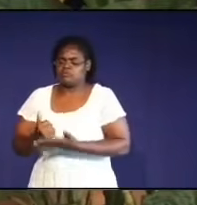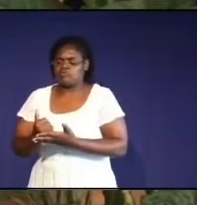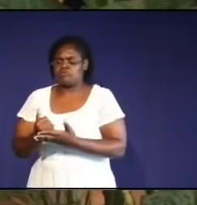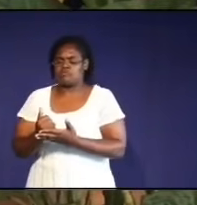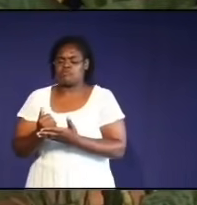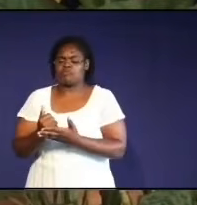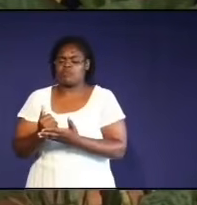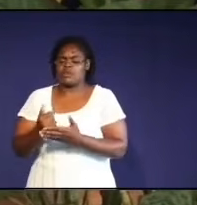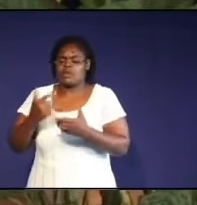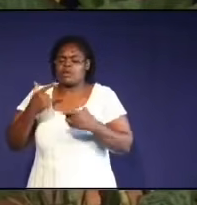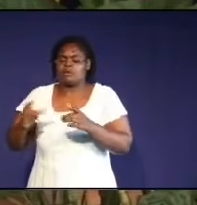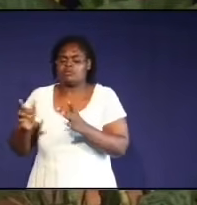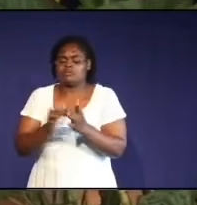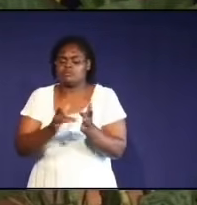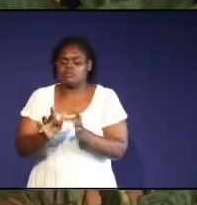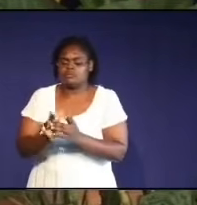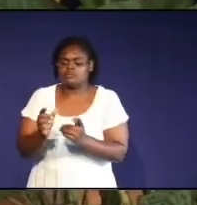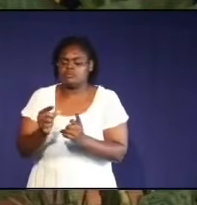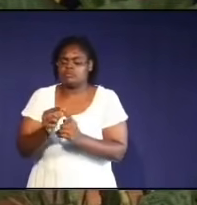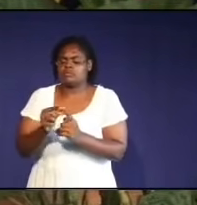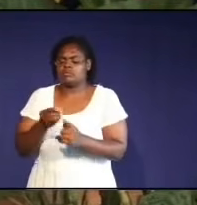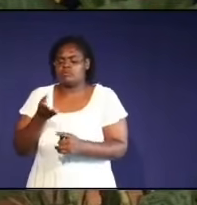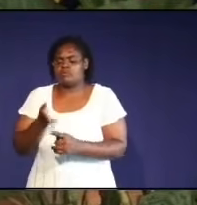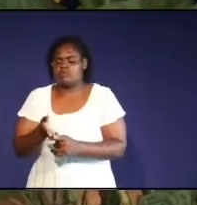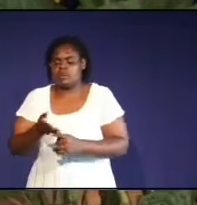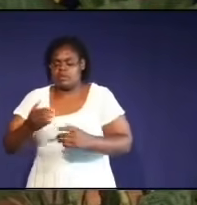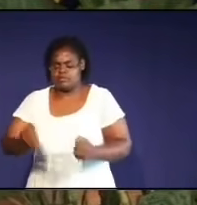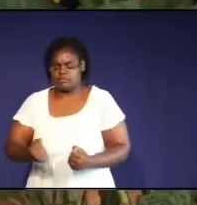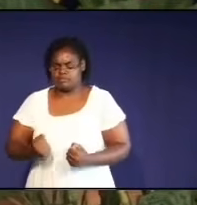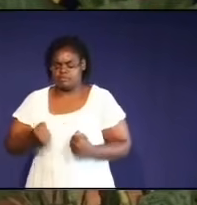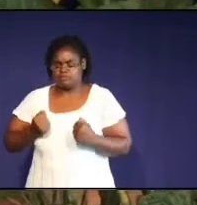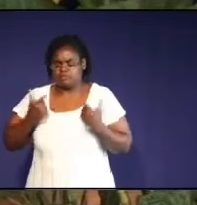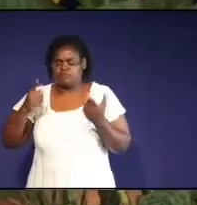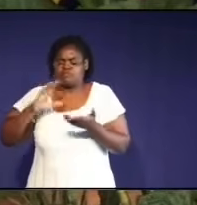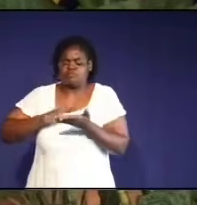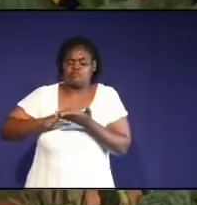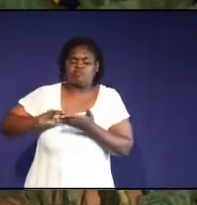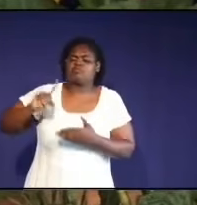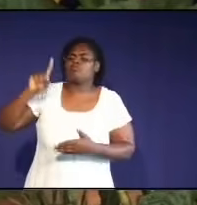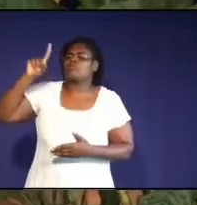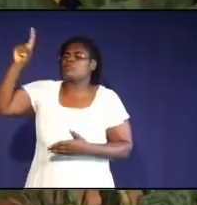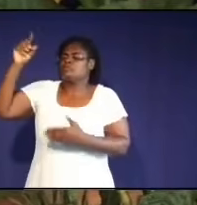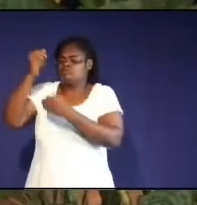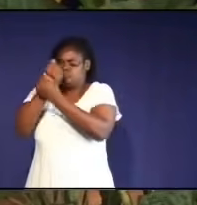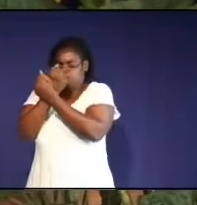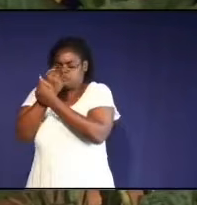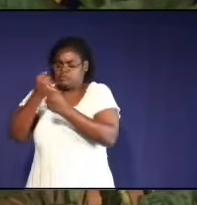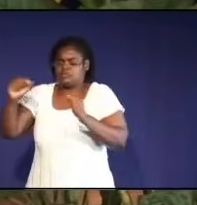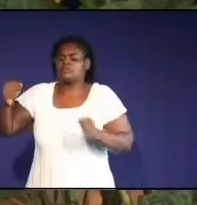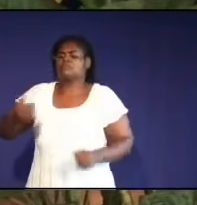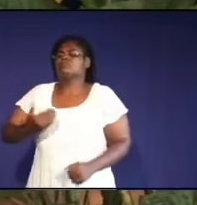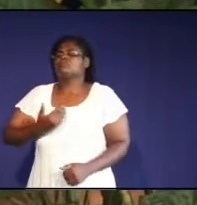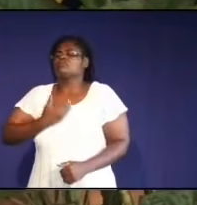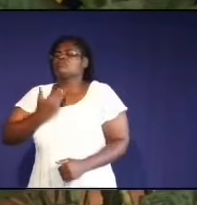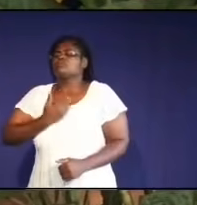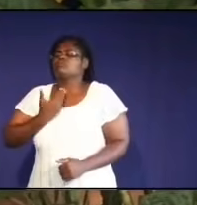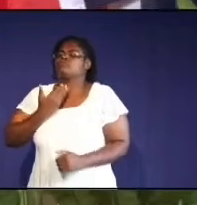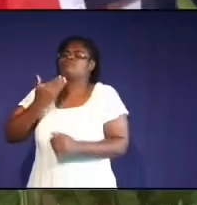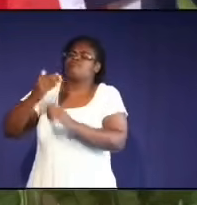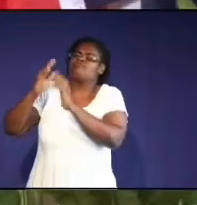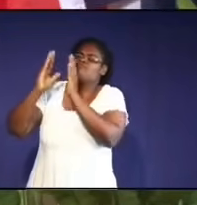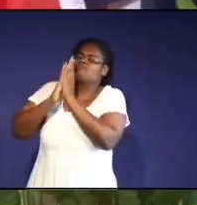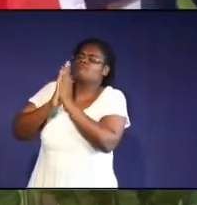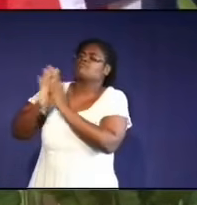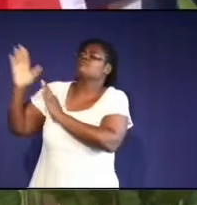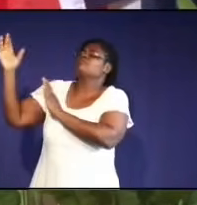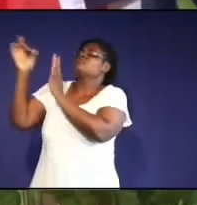the message come alive for the glory of your name and the saving of our souls that are asking in Jesus'